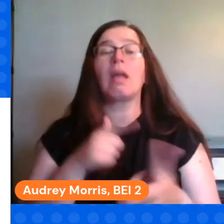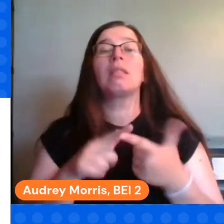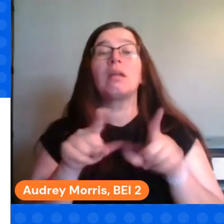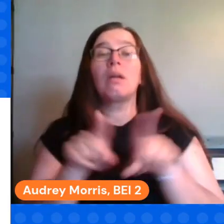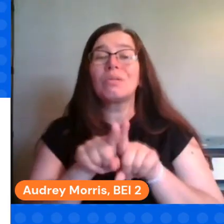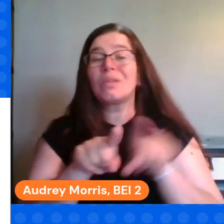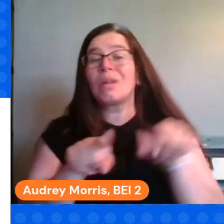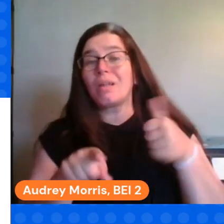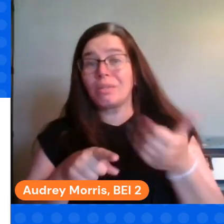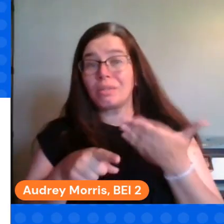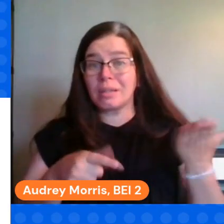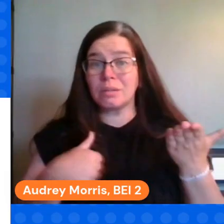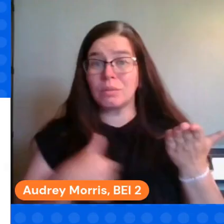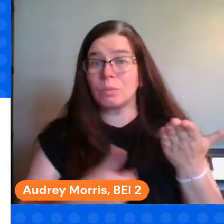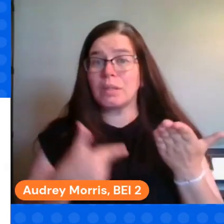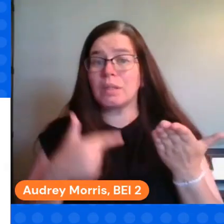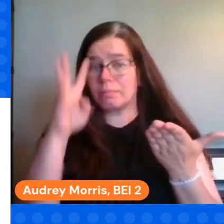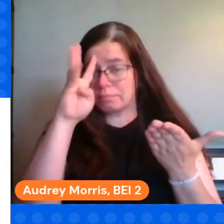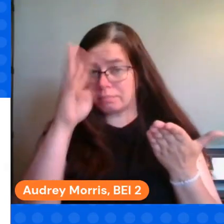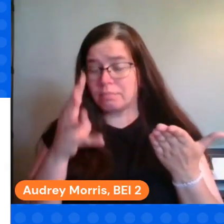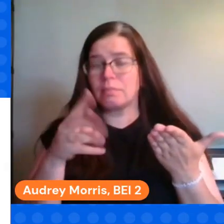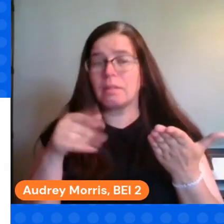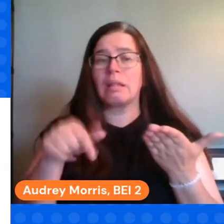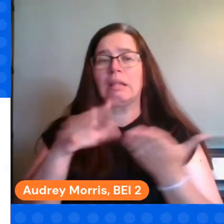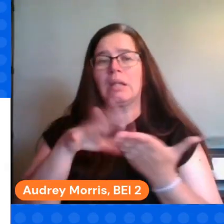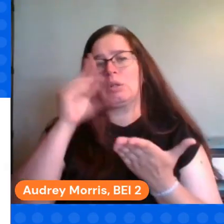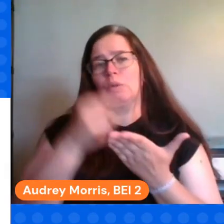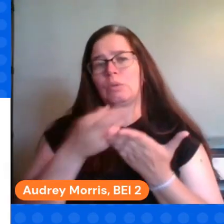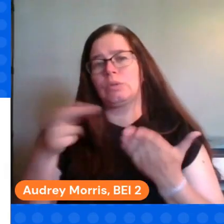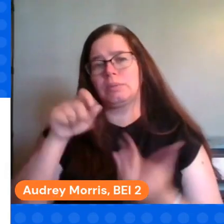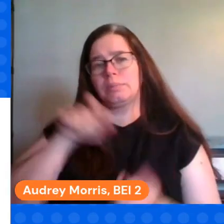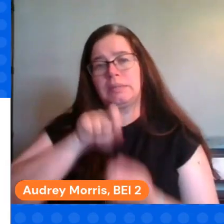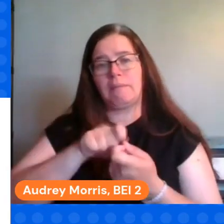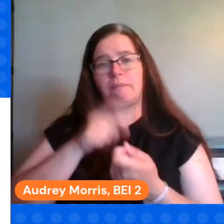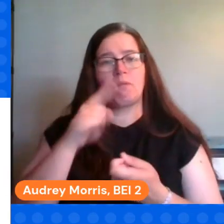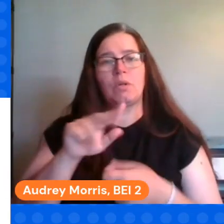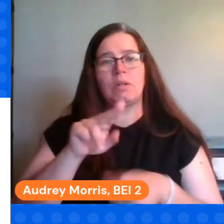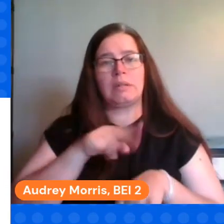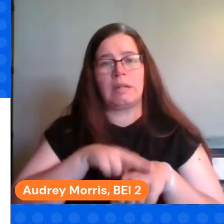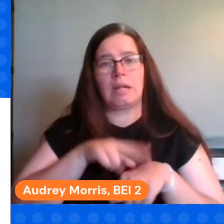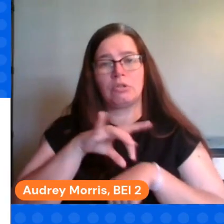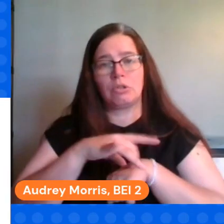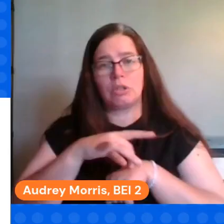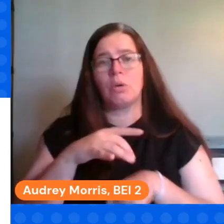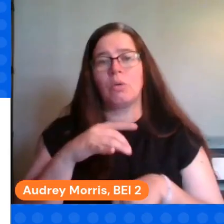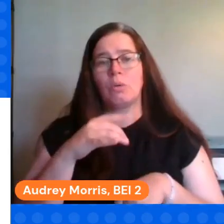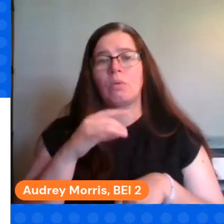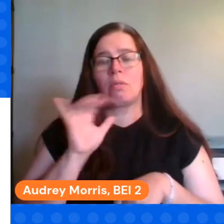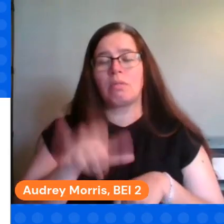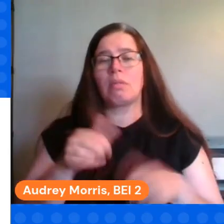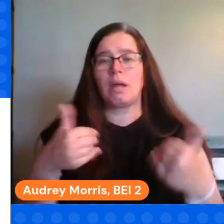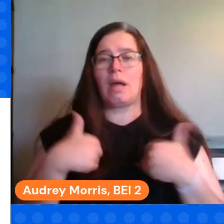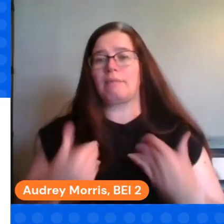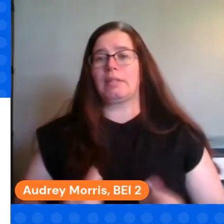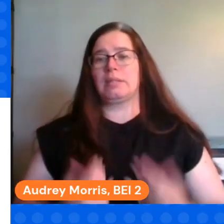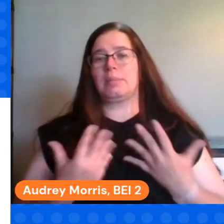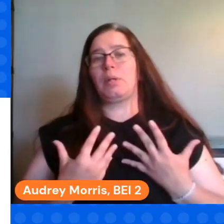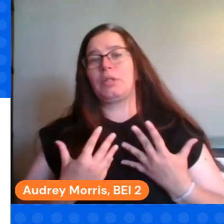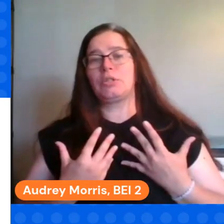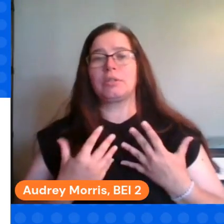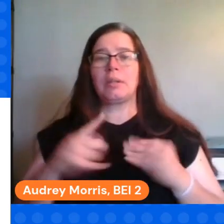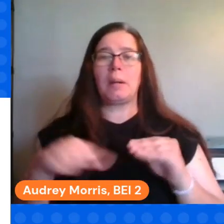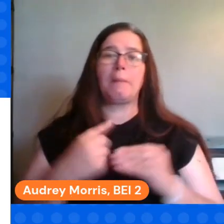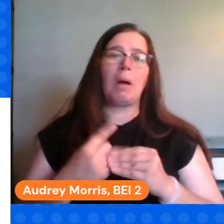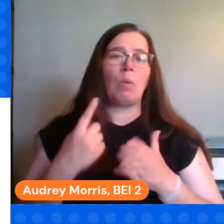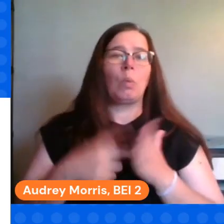we are, this learning resource specifically with National Geographic has this inspirational about like what is to